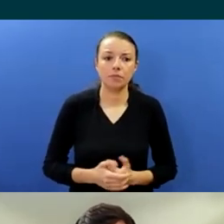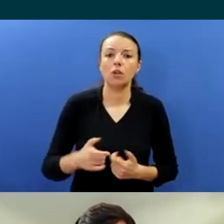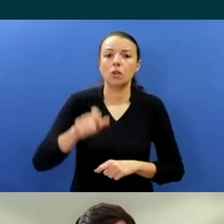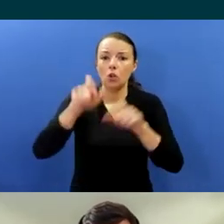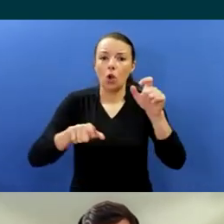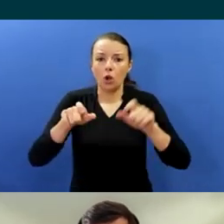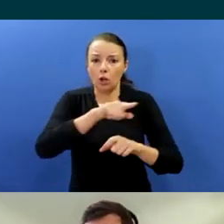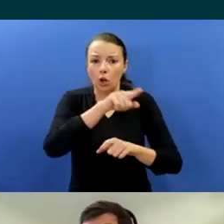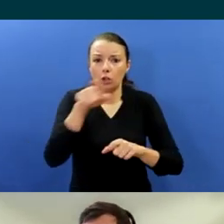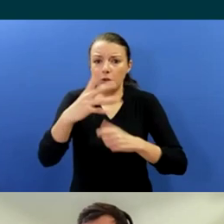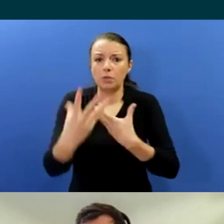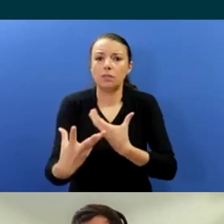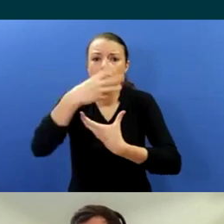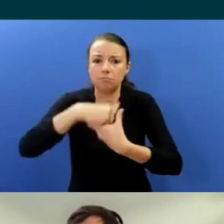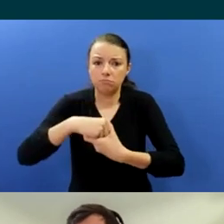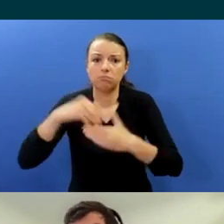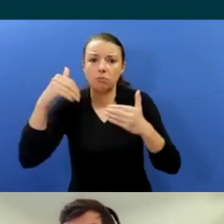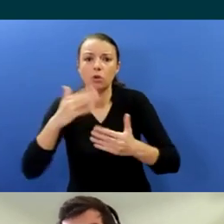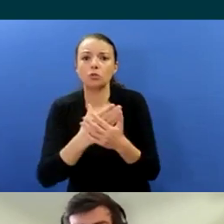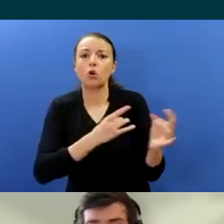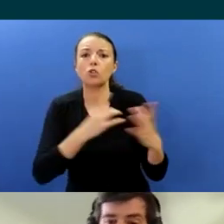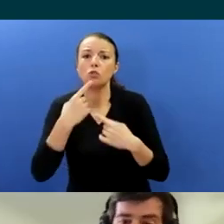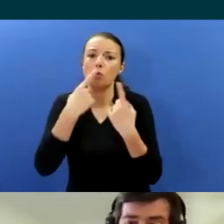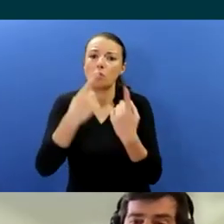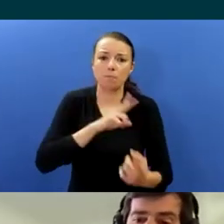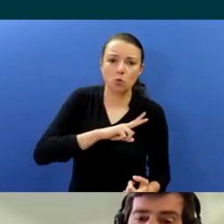knowledge could be integrated into this planning process.